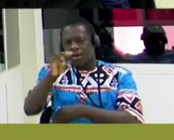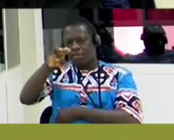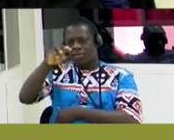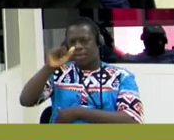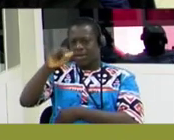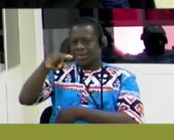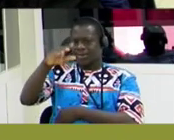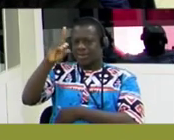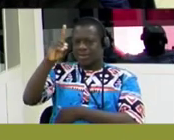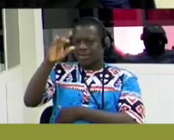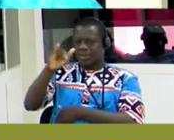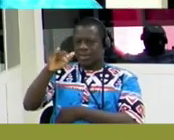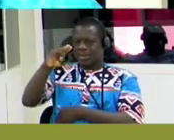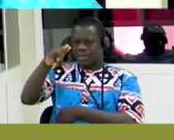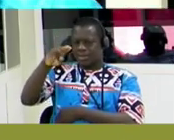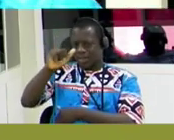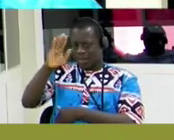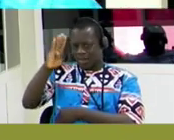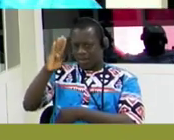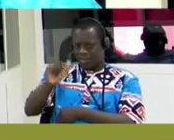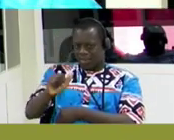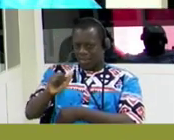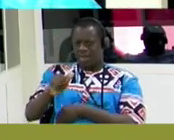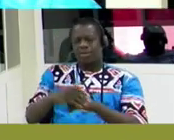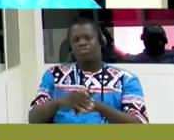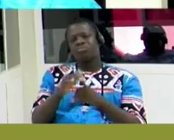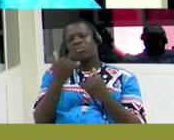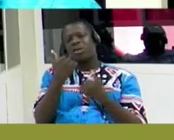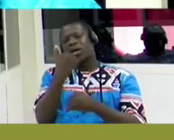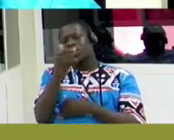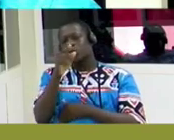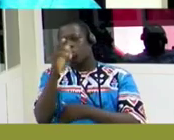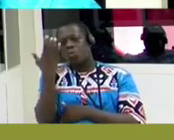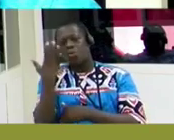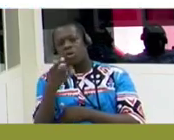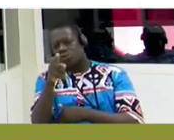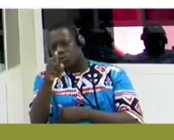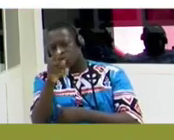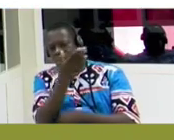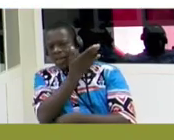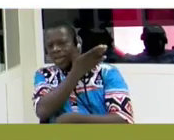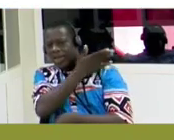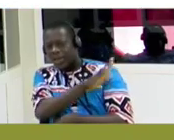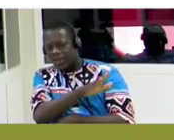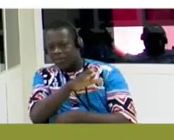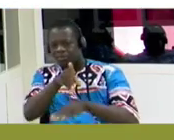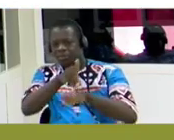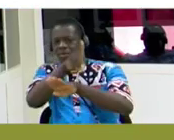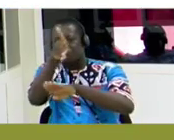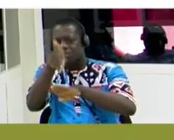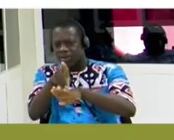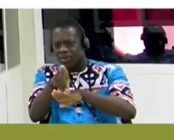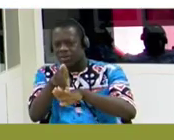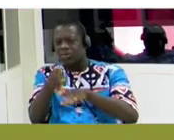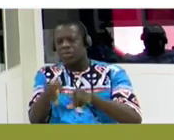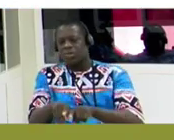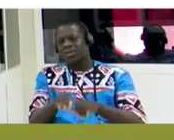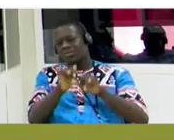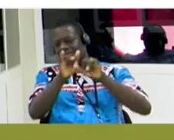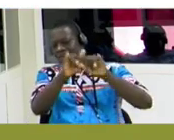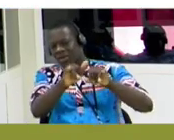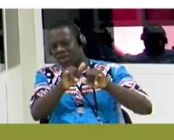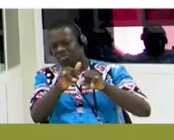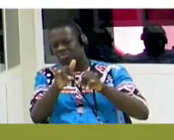Mandinaba. And when did you leave Mandinaba? I was at Mandinaba for almost 10 days.